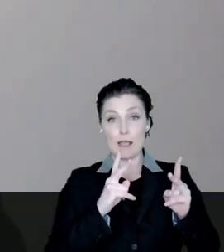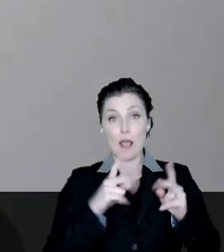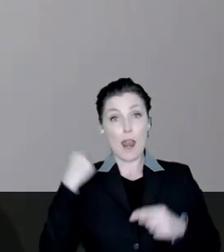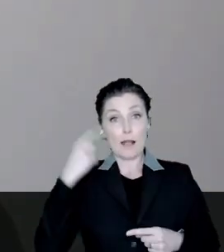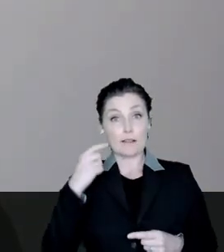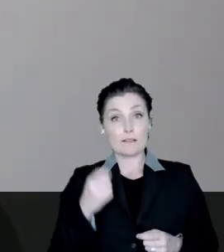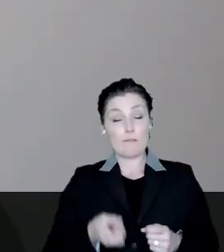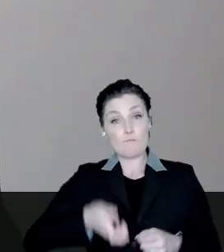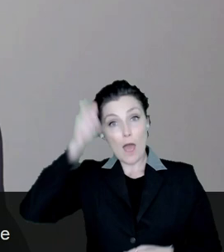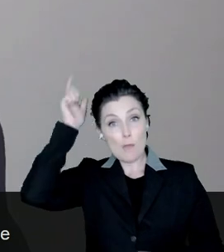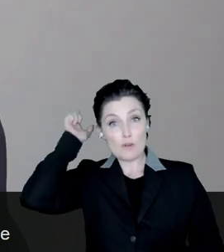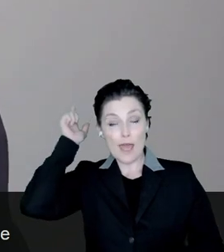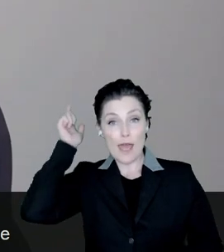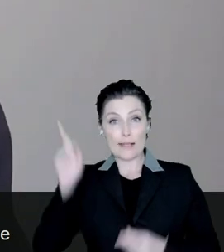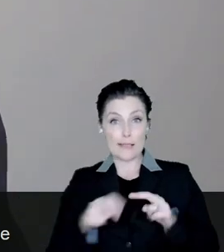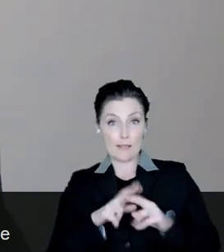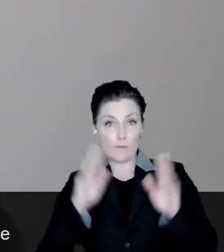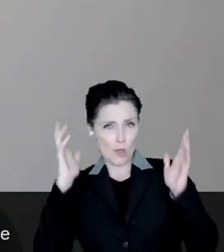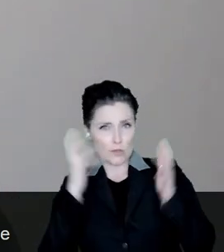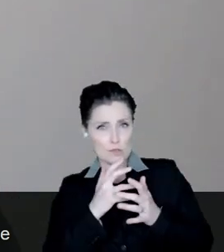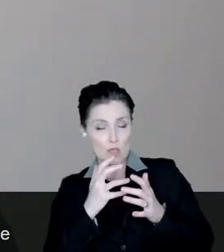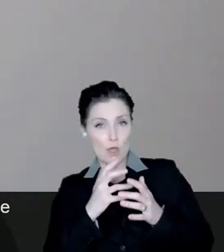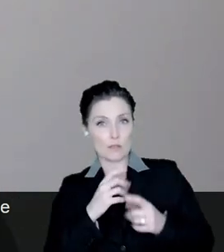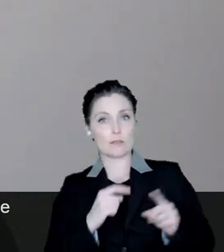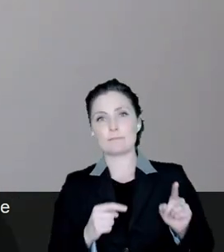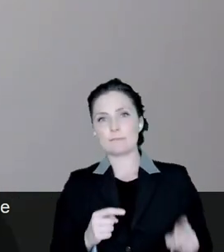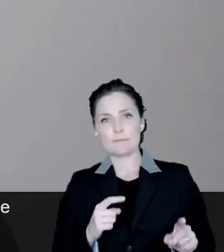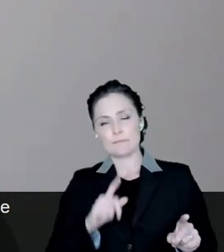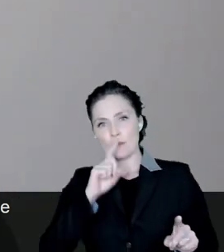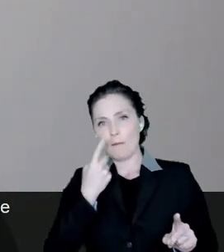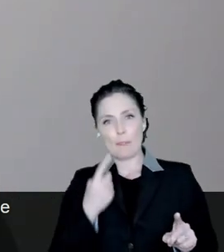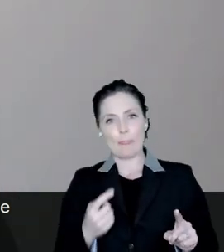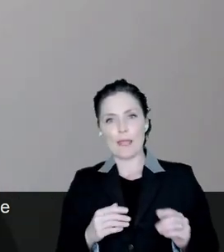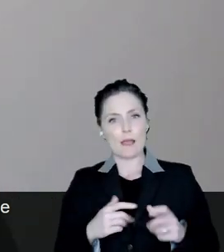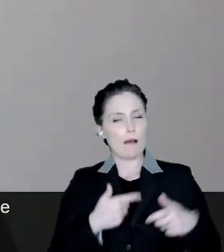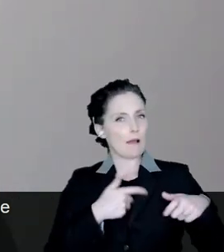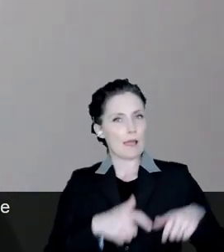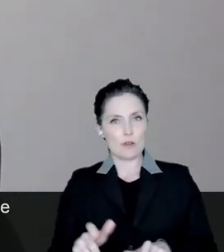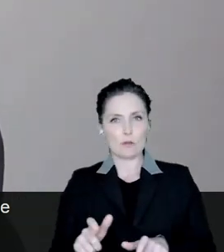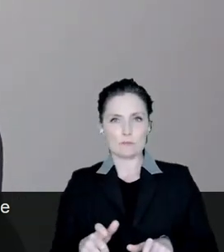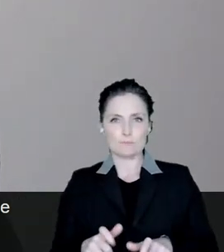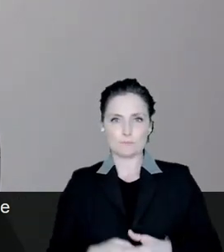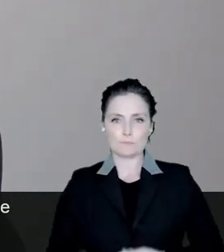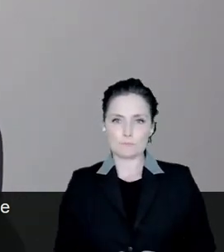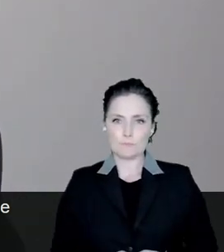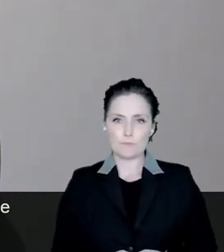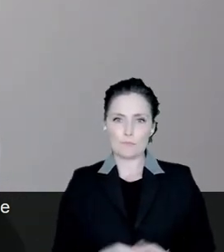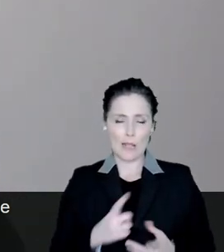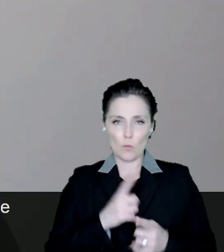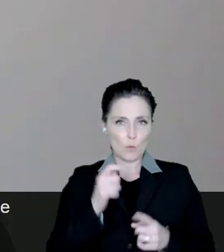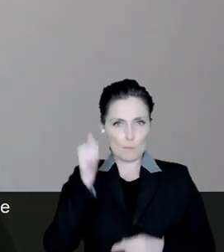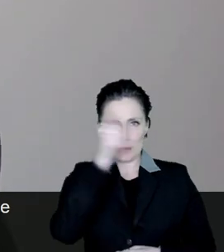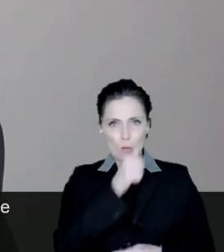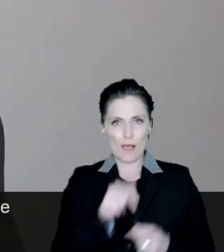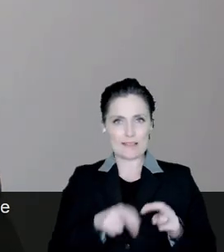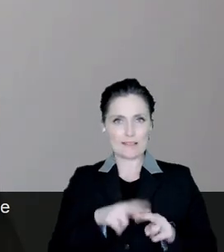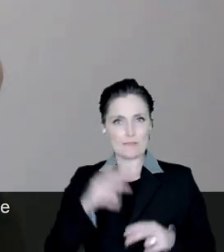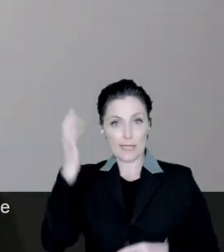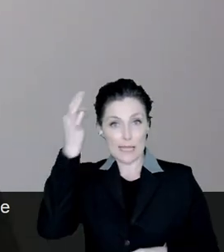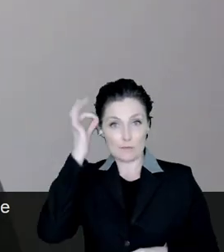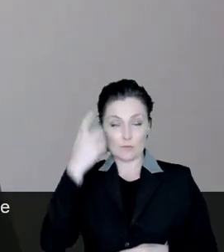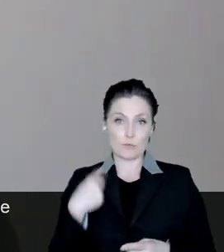plan and the council would be unwise to give a permission for obvious reasons. The last question is a really important point.